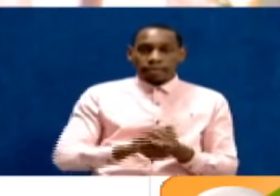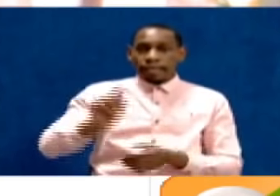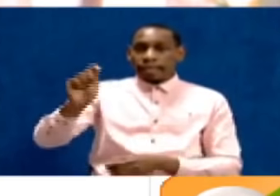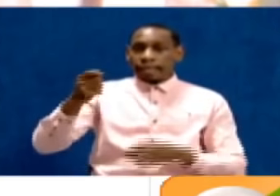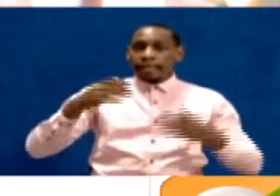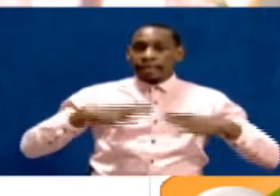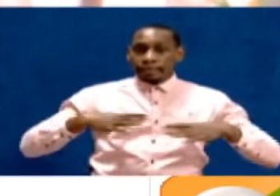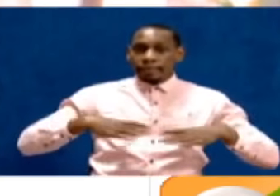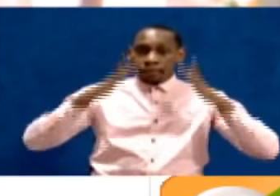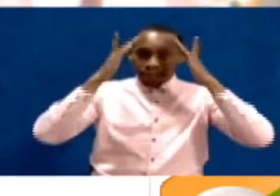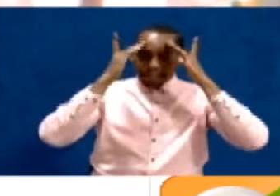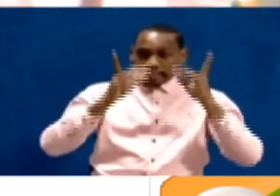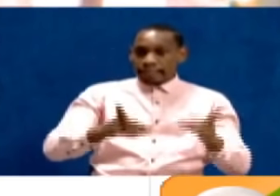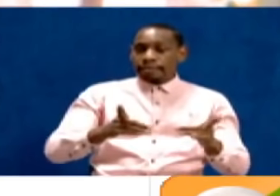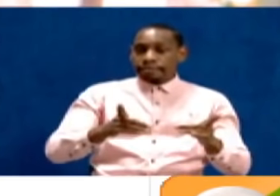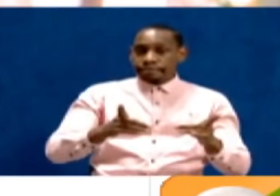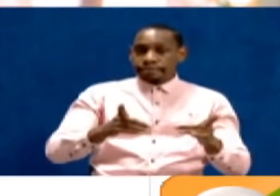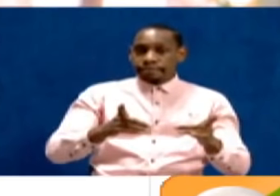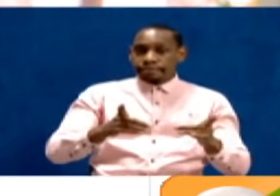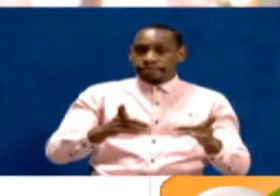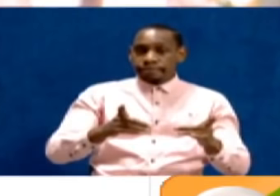Kenyans will be making their decision.